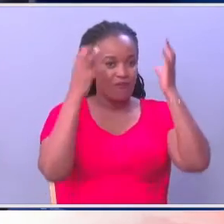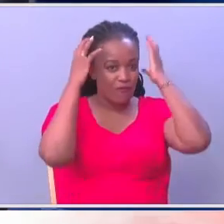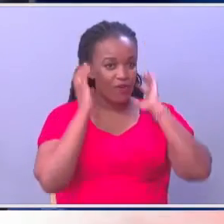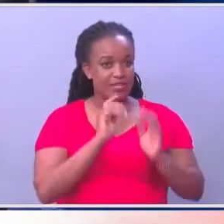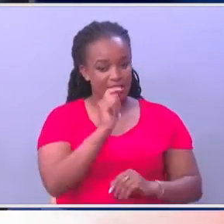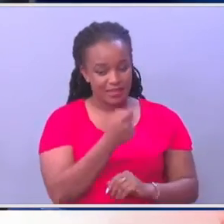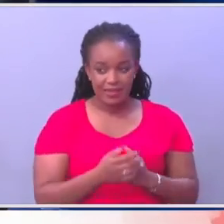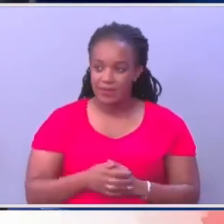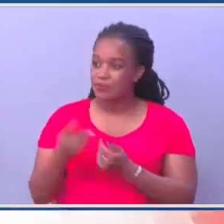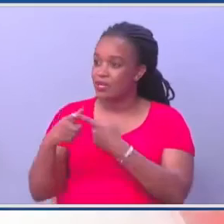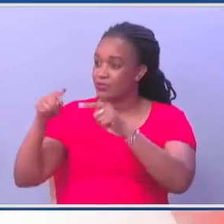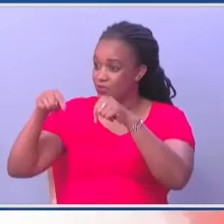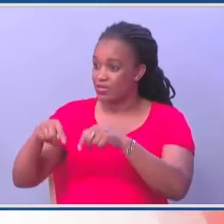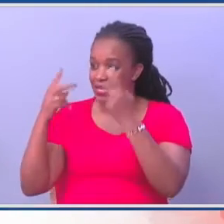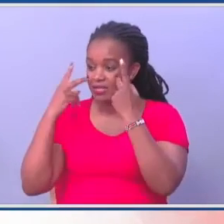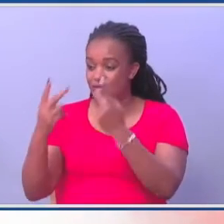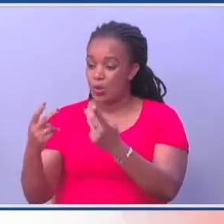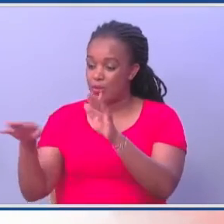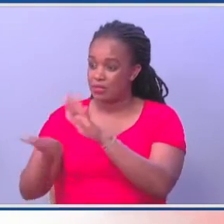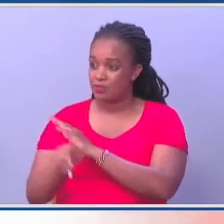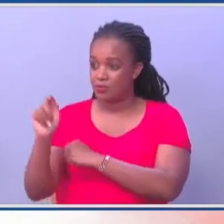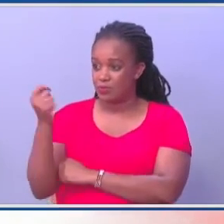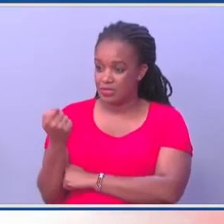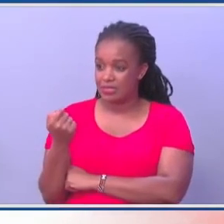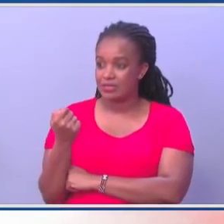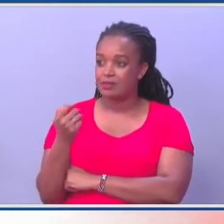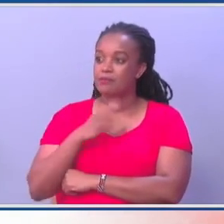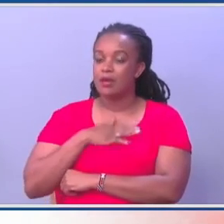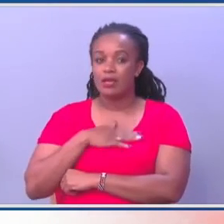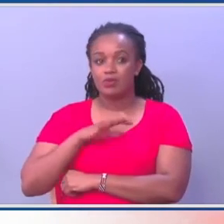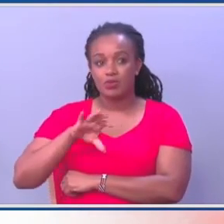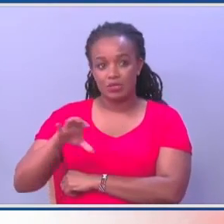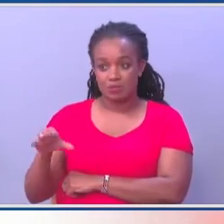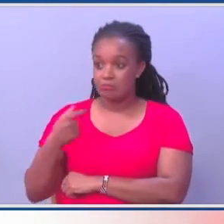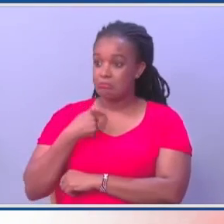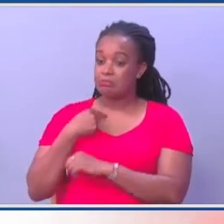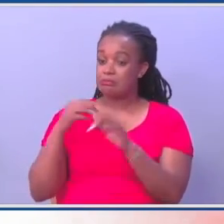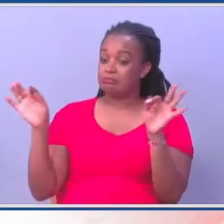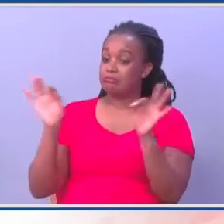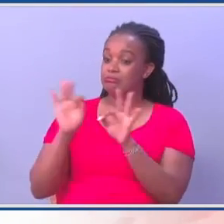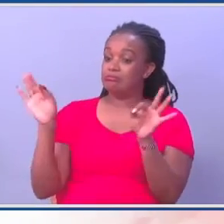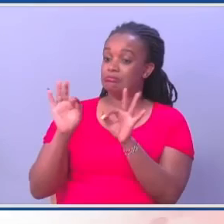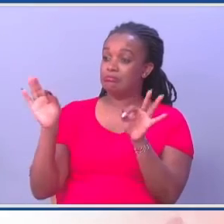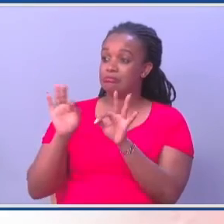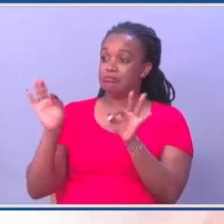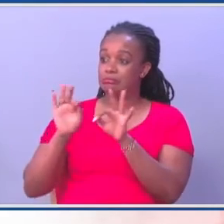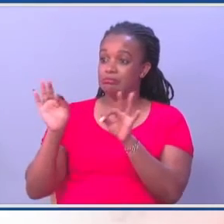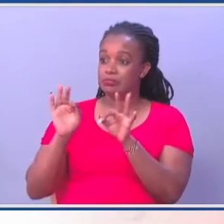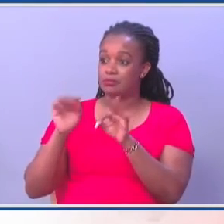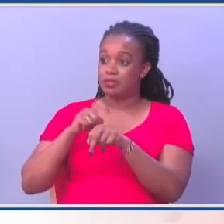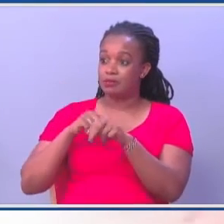Although I saw today that the Deputy President was in my constituency. Yes. I was very amused as I've been watching the pictures of him in